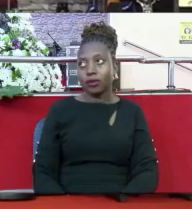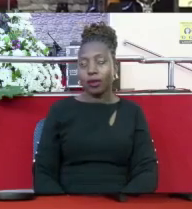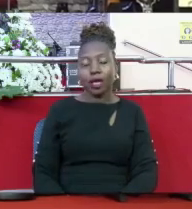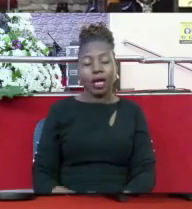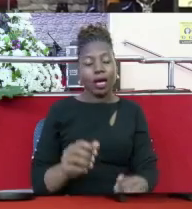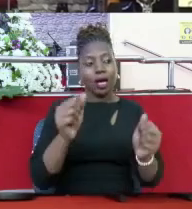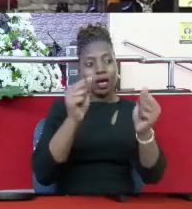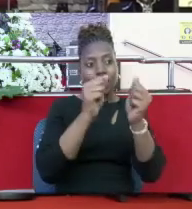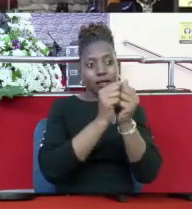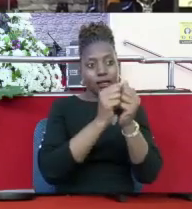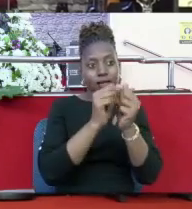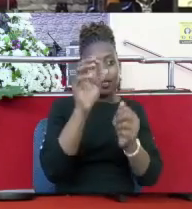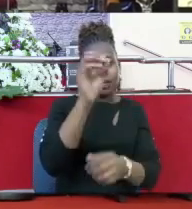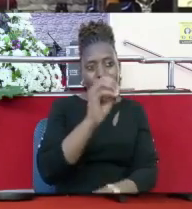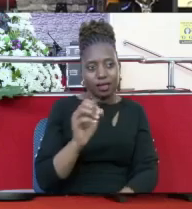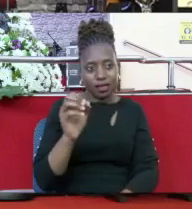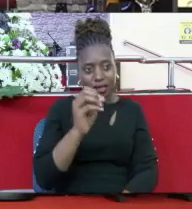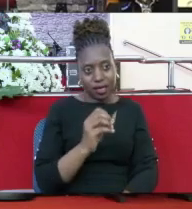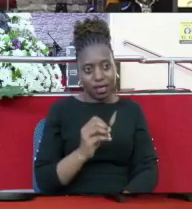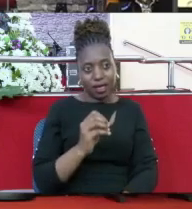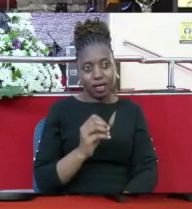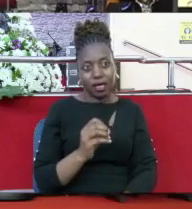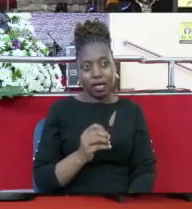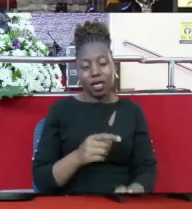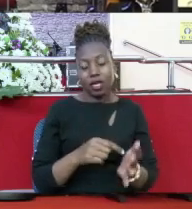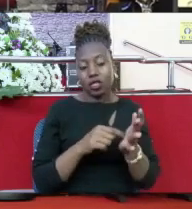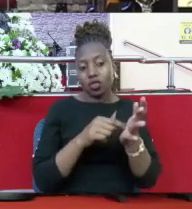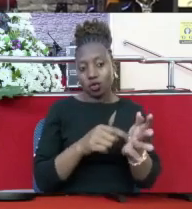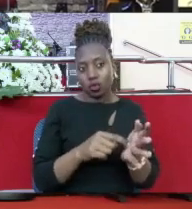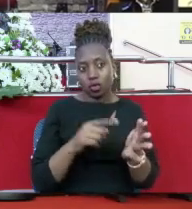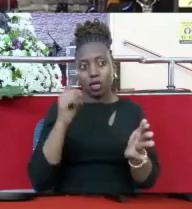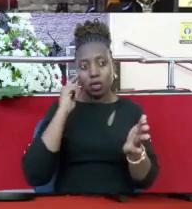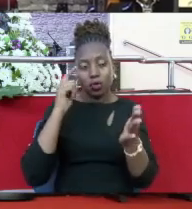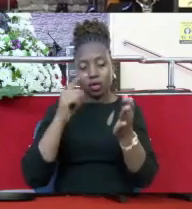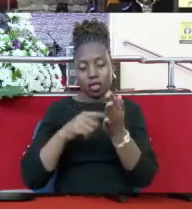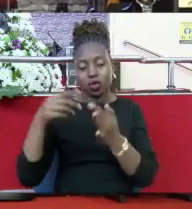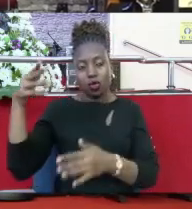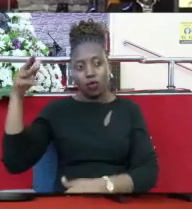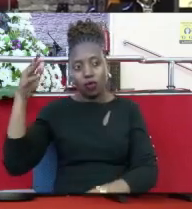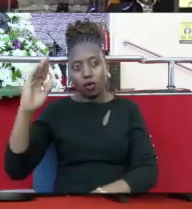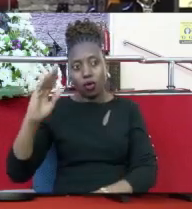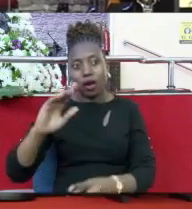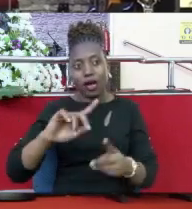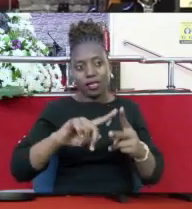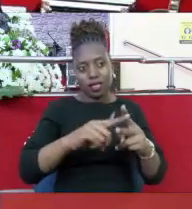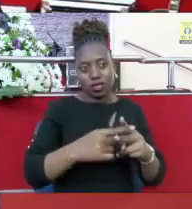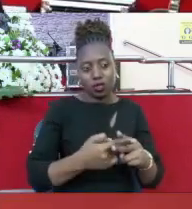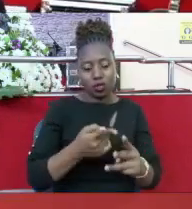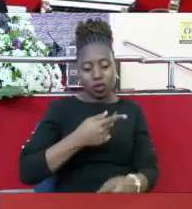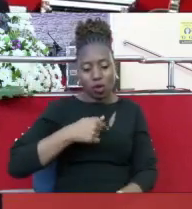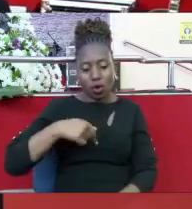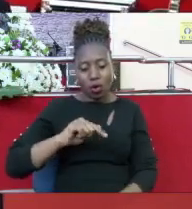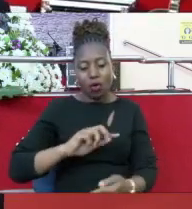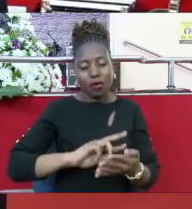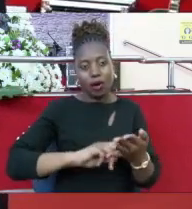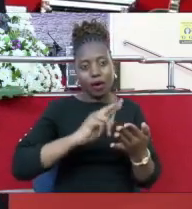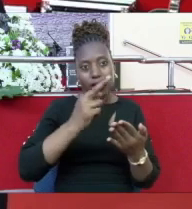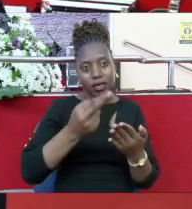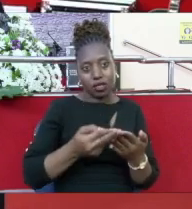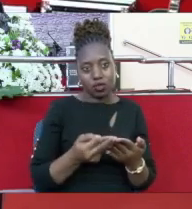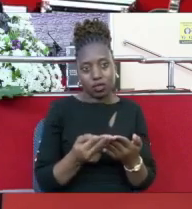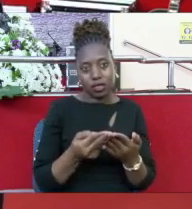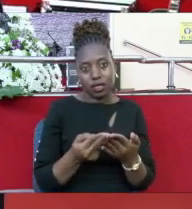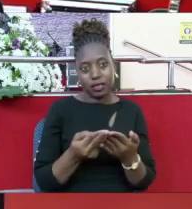source of our resources. Kutoa fungu la kumi ina onyesha kwamba tunatambua Mungu kama yule ambaye